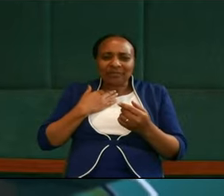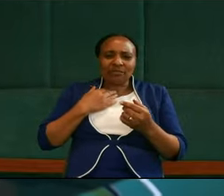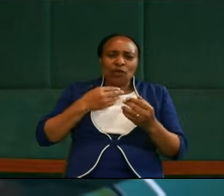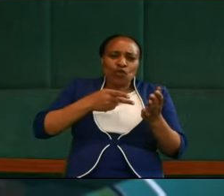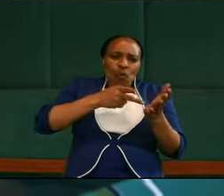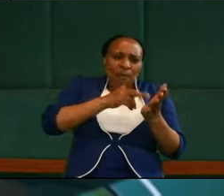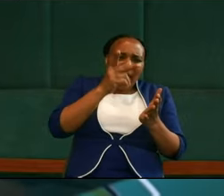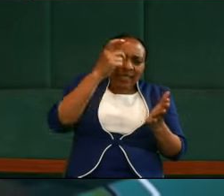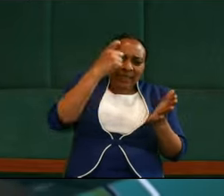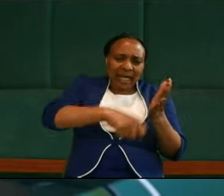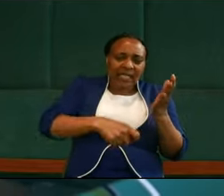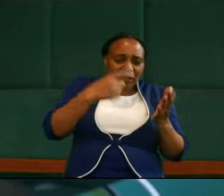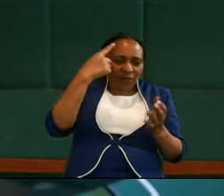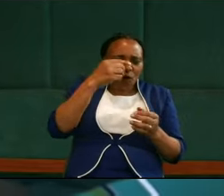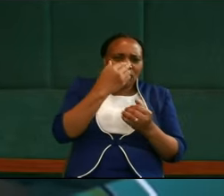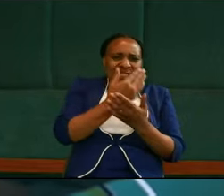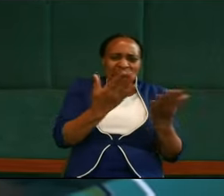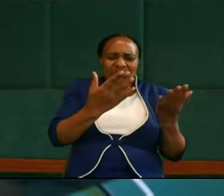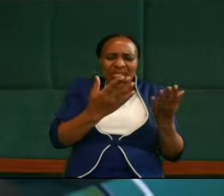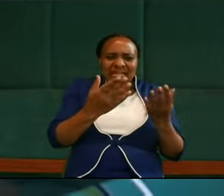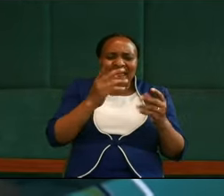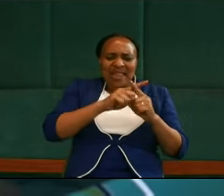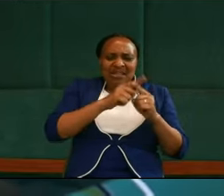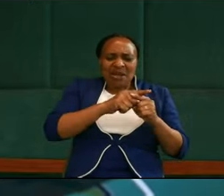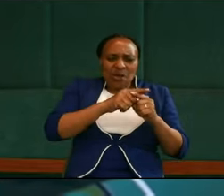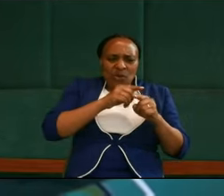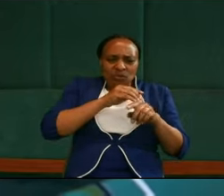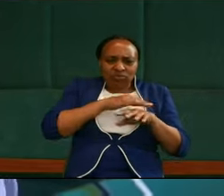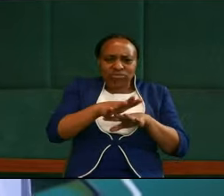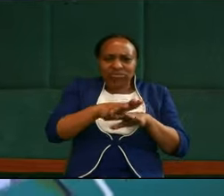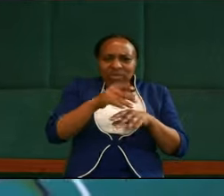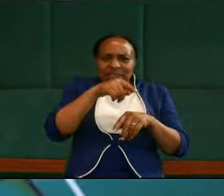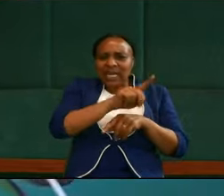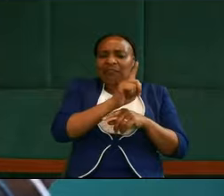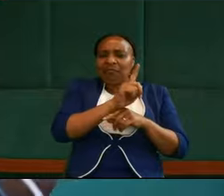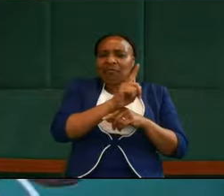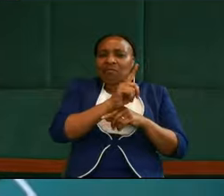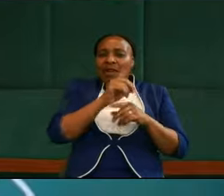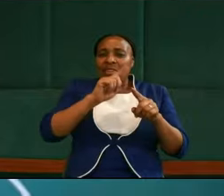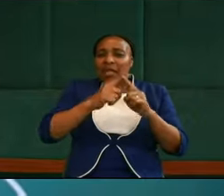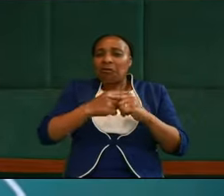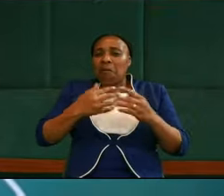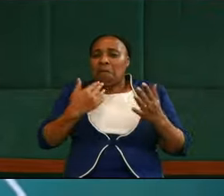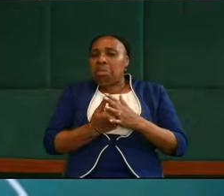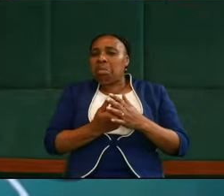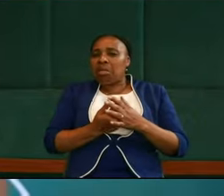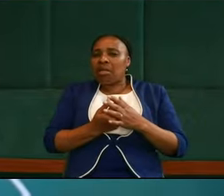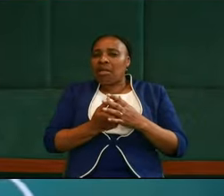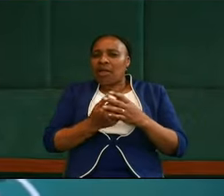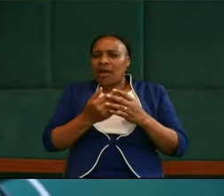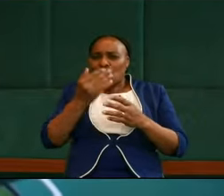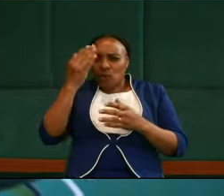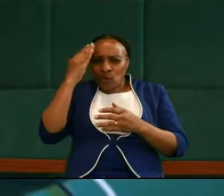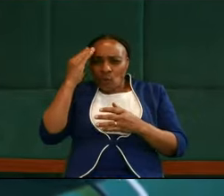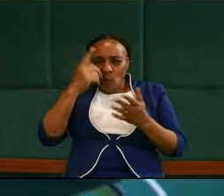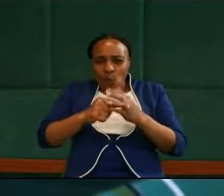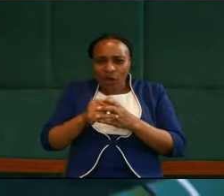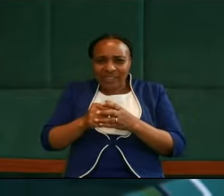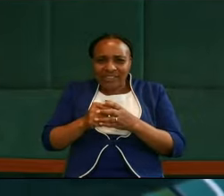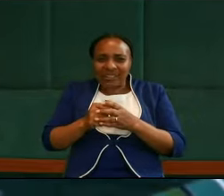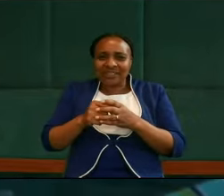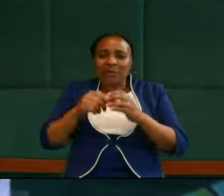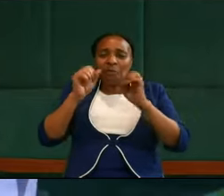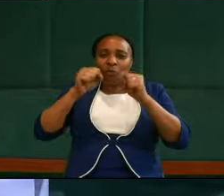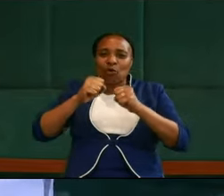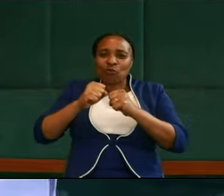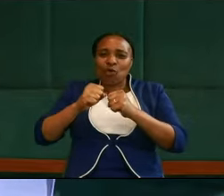for a deal and enrich yourself, though you know it is for the larger good of the Kenyans and the African people, you took a stand.